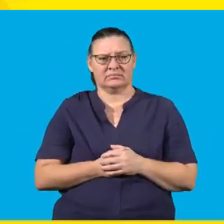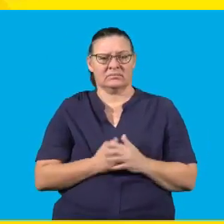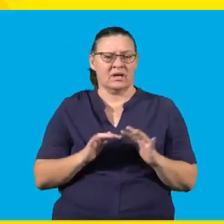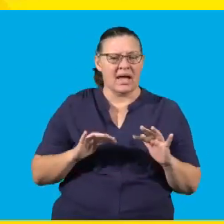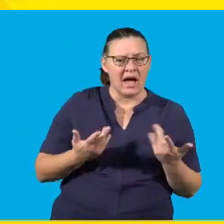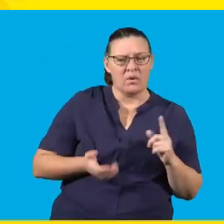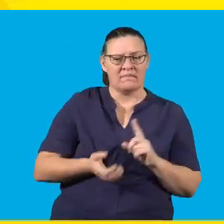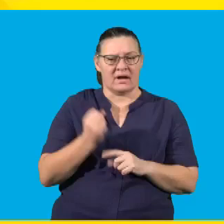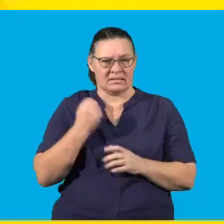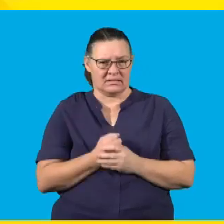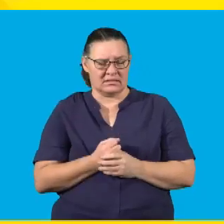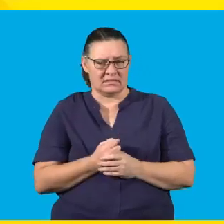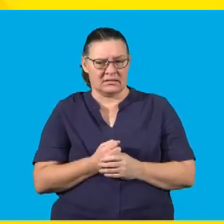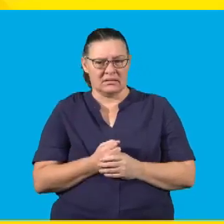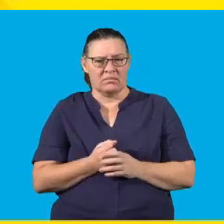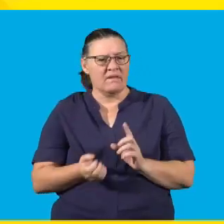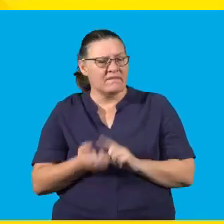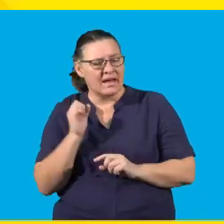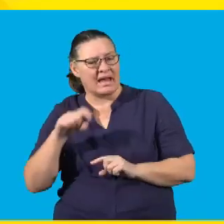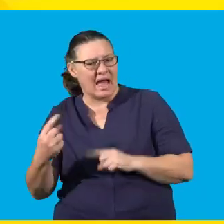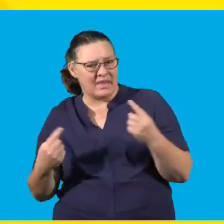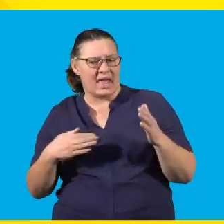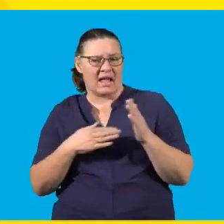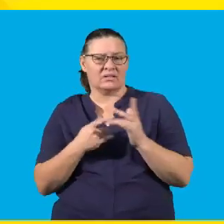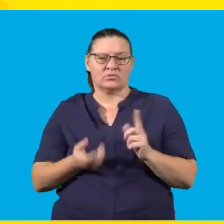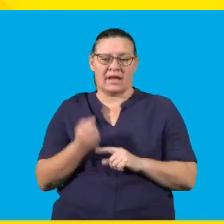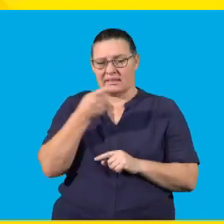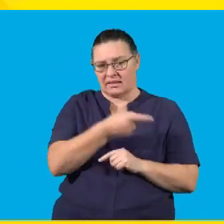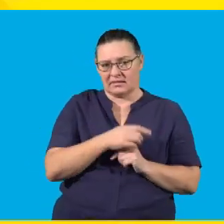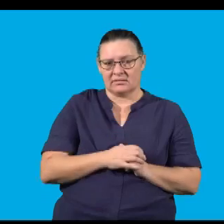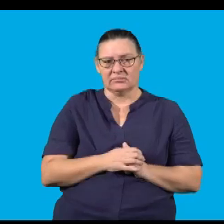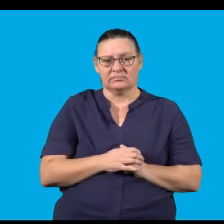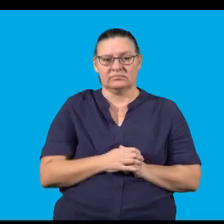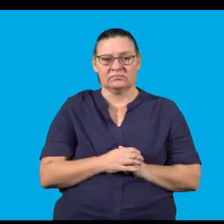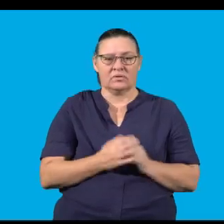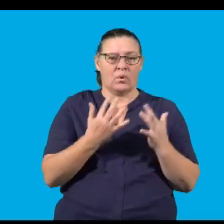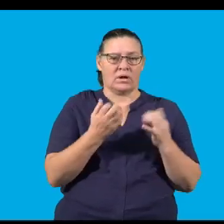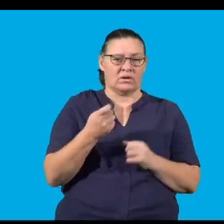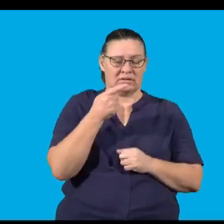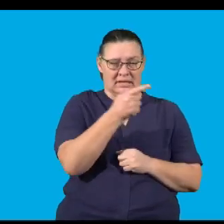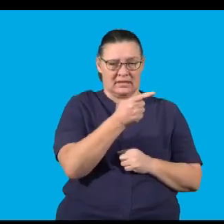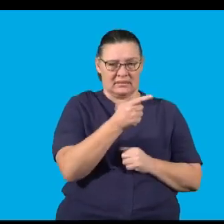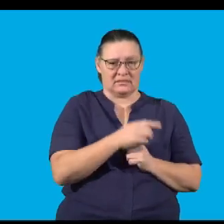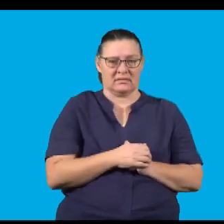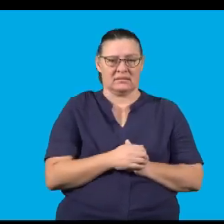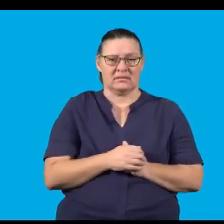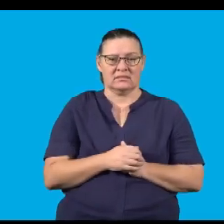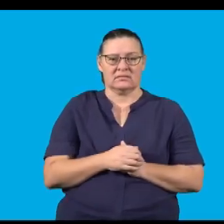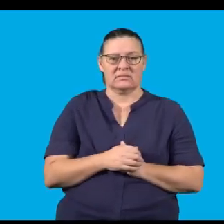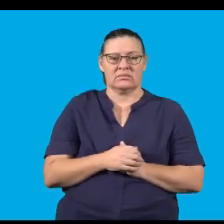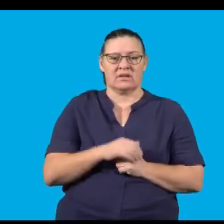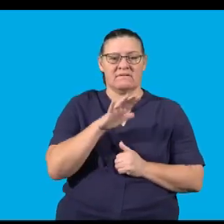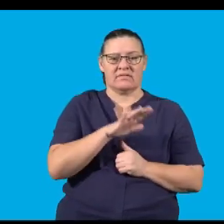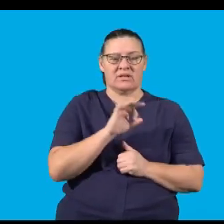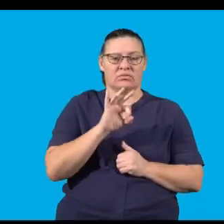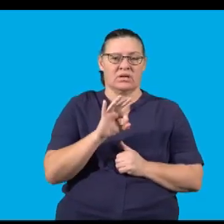axis? Okay, how do we find it? Well, we've got to find other angles to help us get there, right? We've just worked out this one. Theta